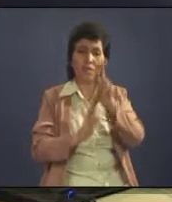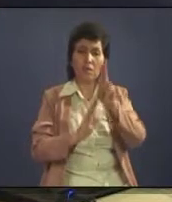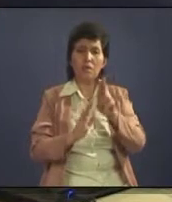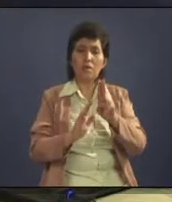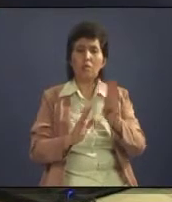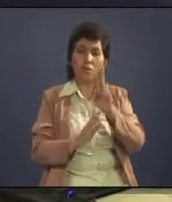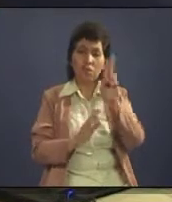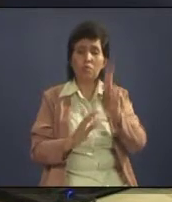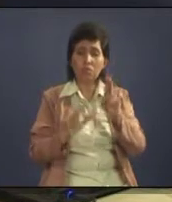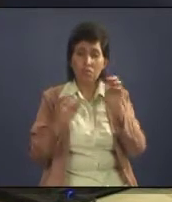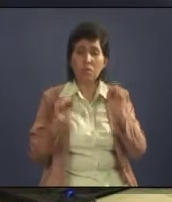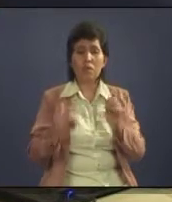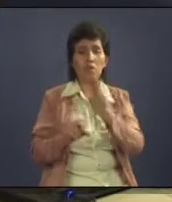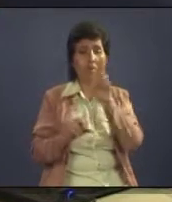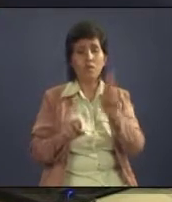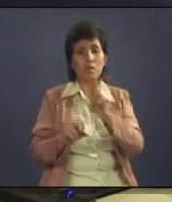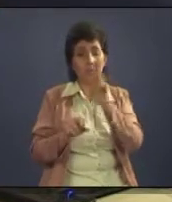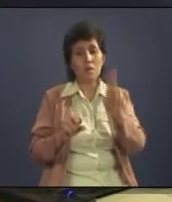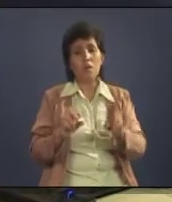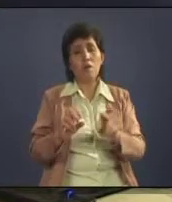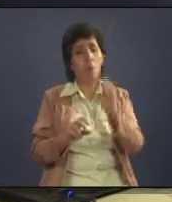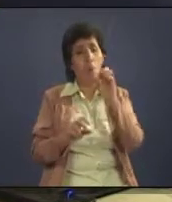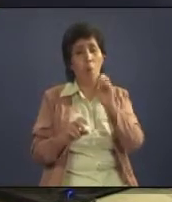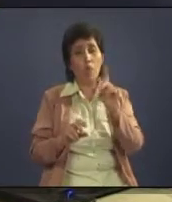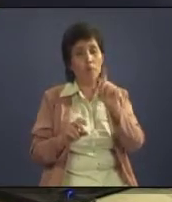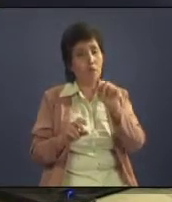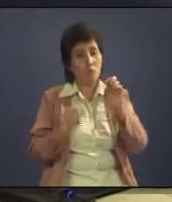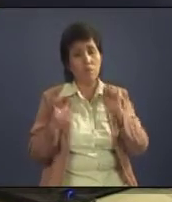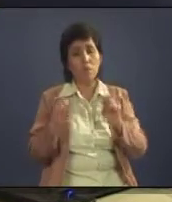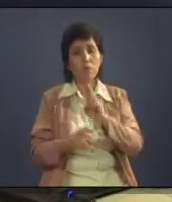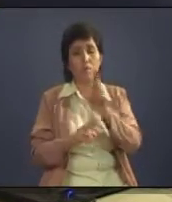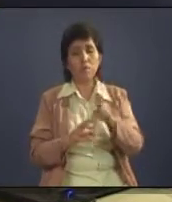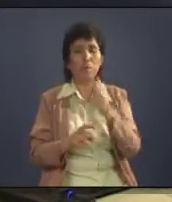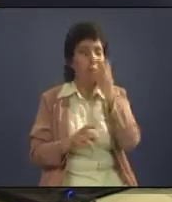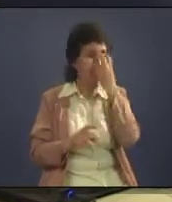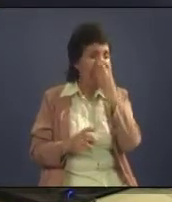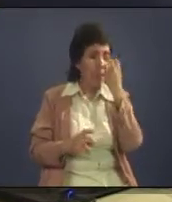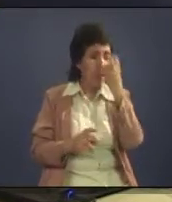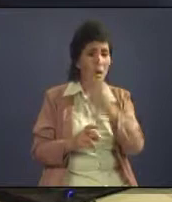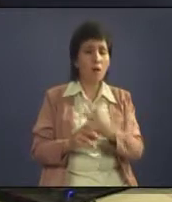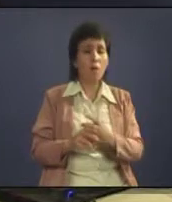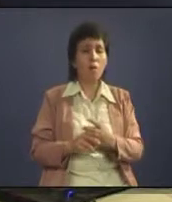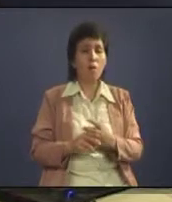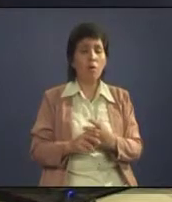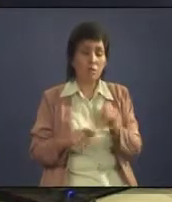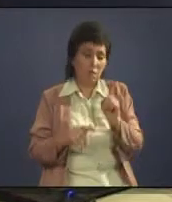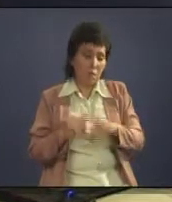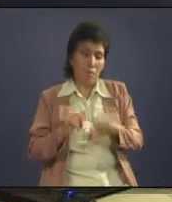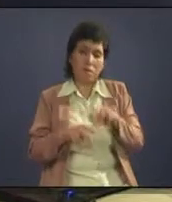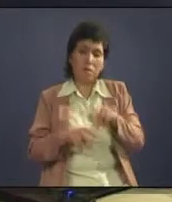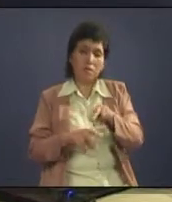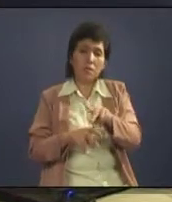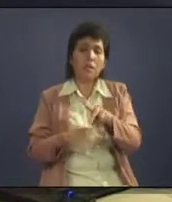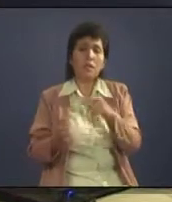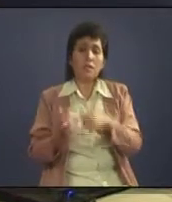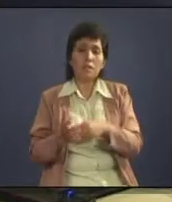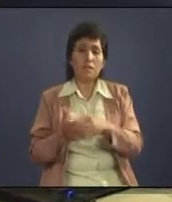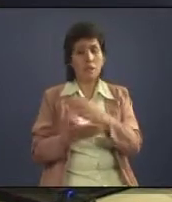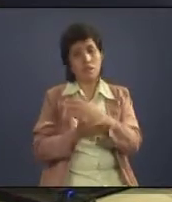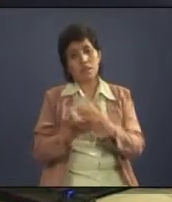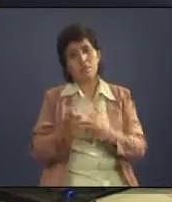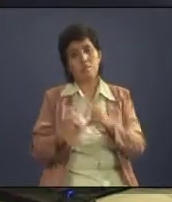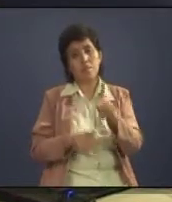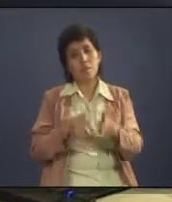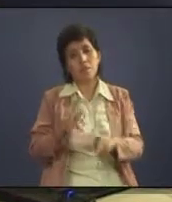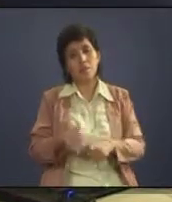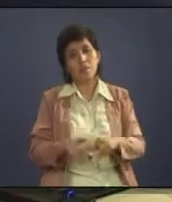it usable by everyone, including the disabled people who are blind or people who cannot walk. Okay, these are some